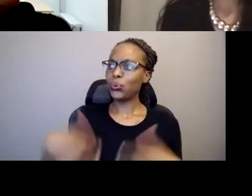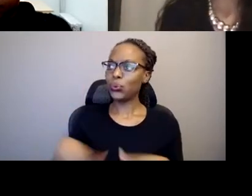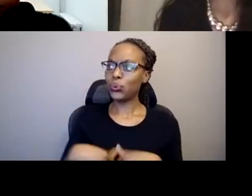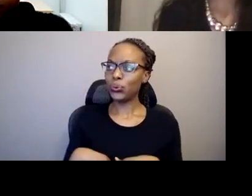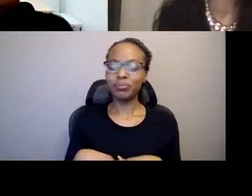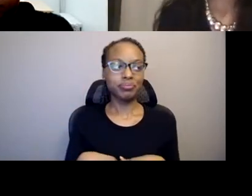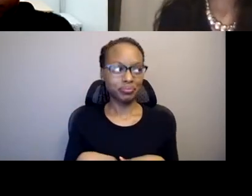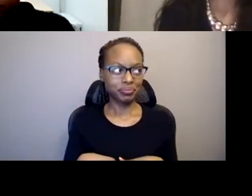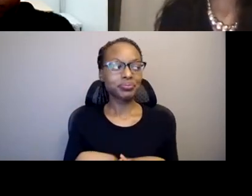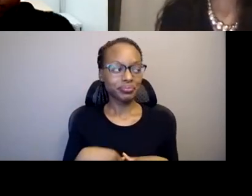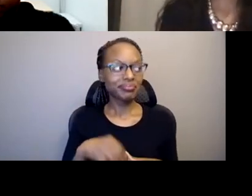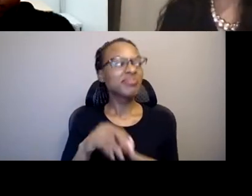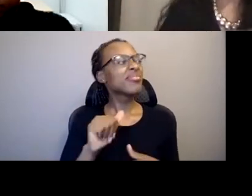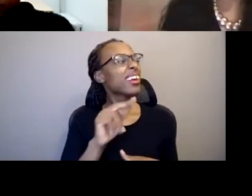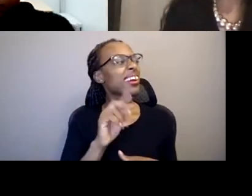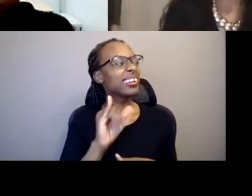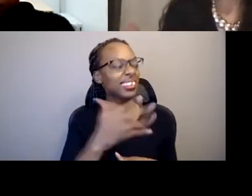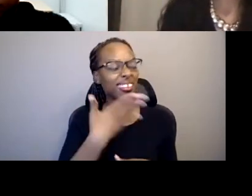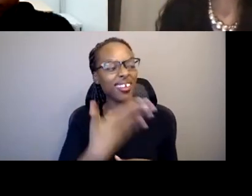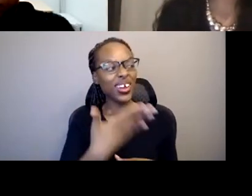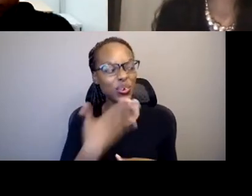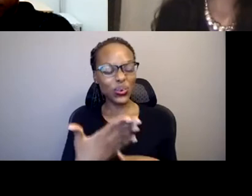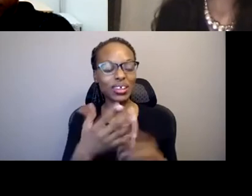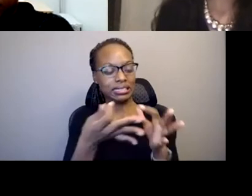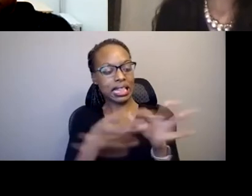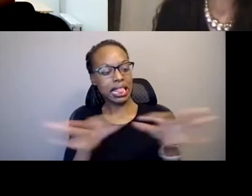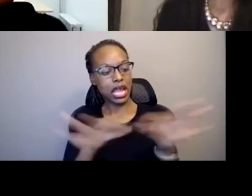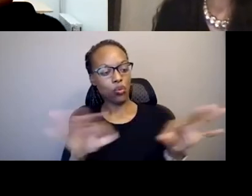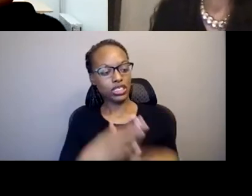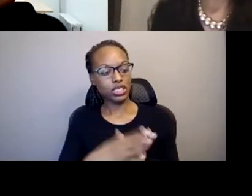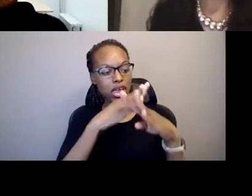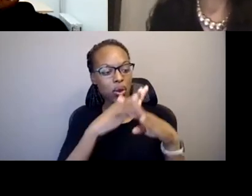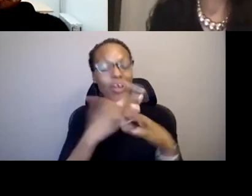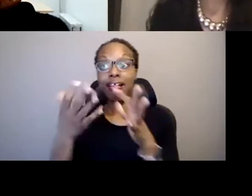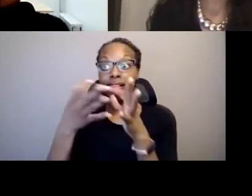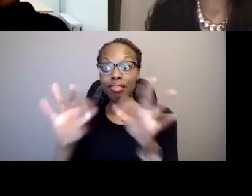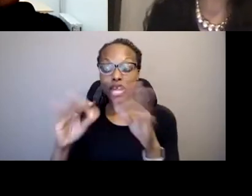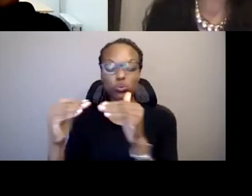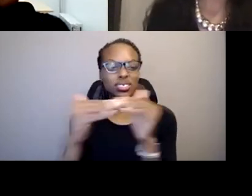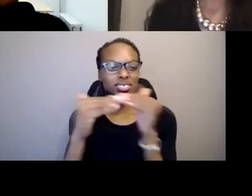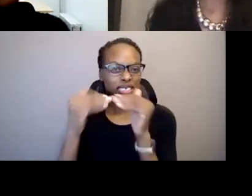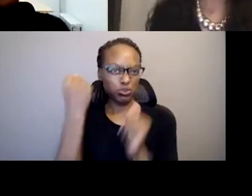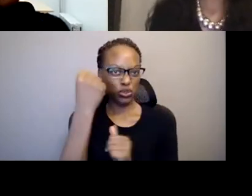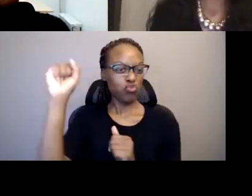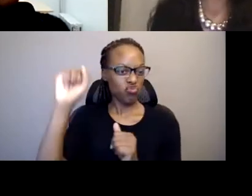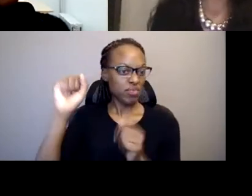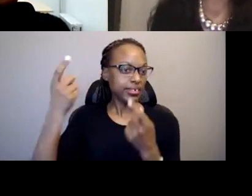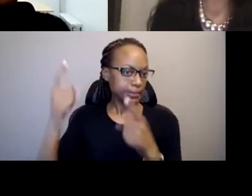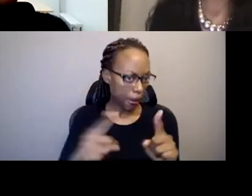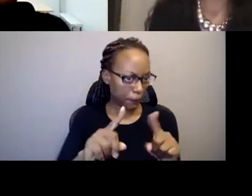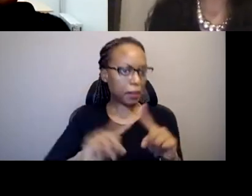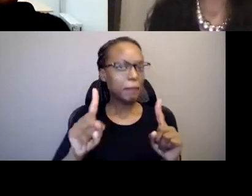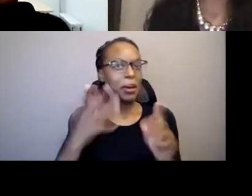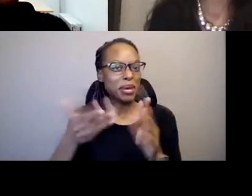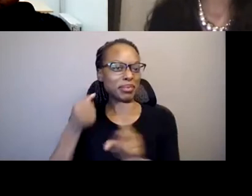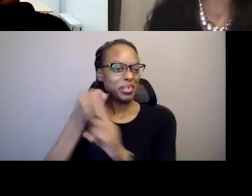a language barrier. There is a language justice movement. I'm not sure it's really hit philanthropy quite as squarely as maybe in other places.